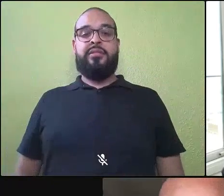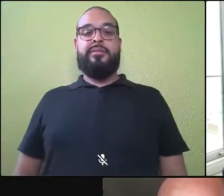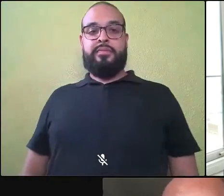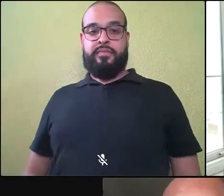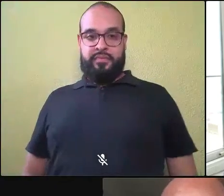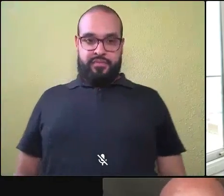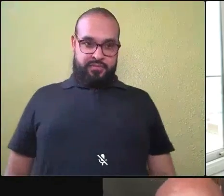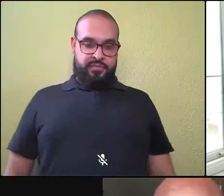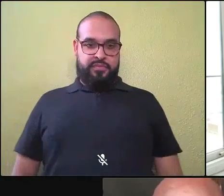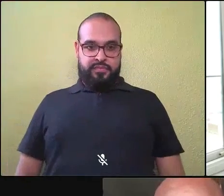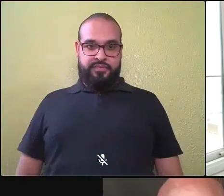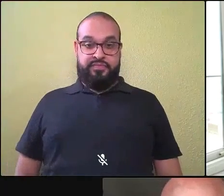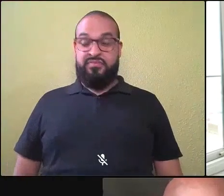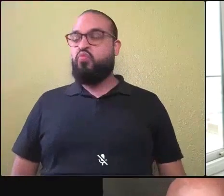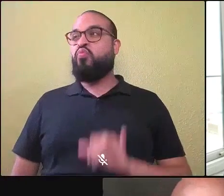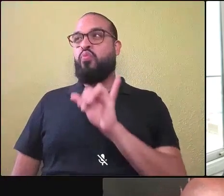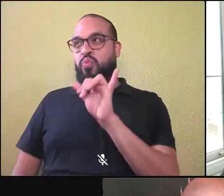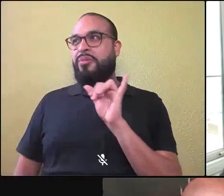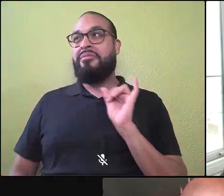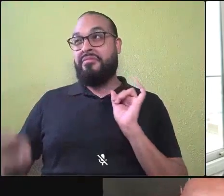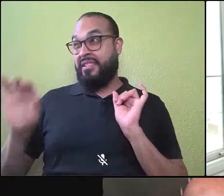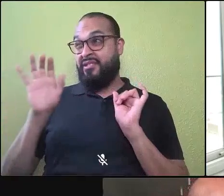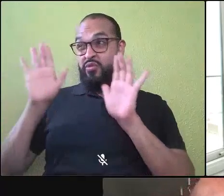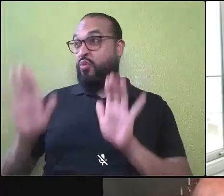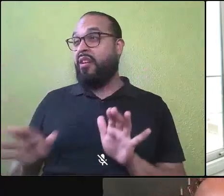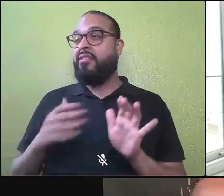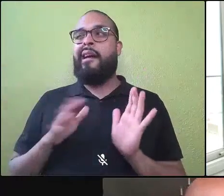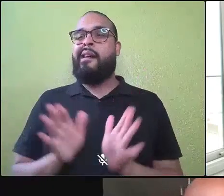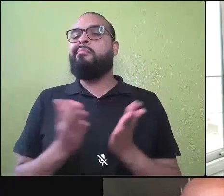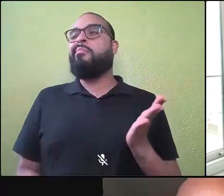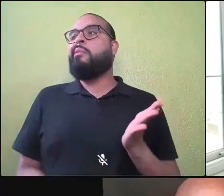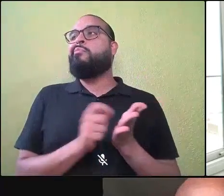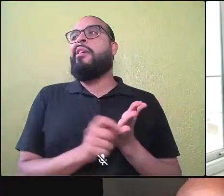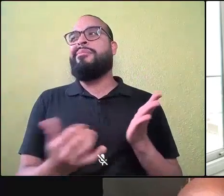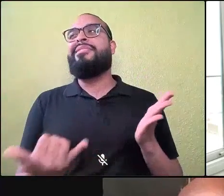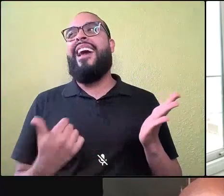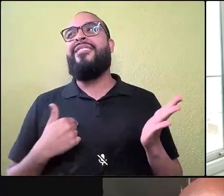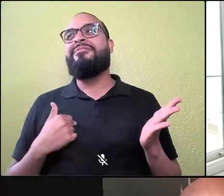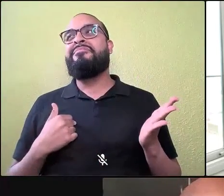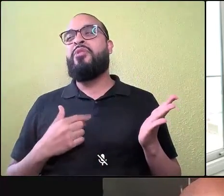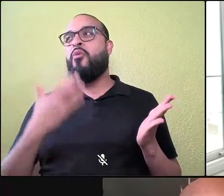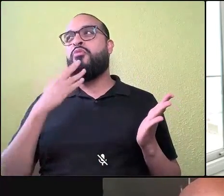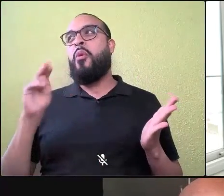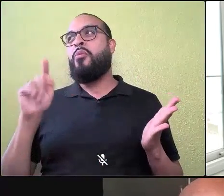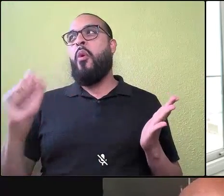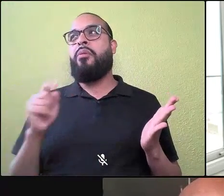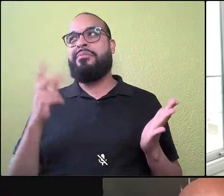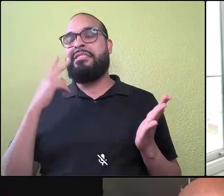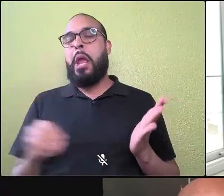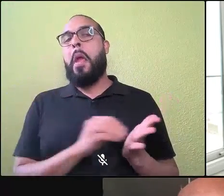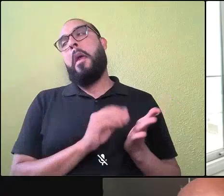out my journal to make some notes as we're going along, because this is some pretty good stuff. I see both of the experiences